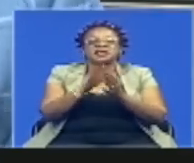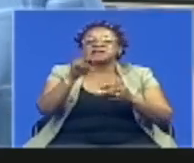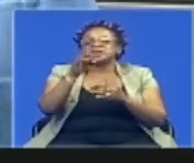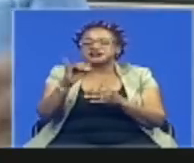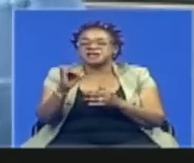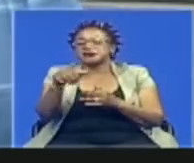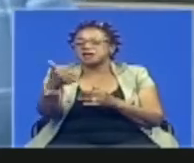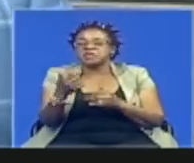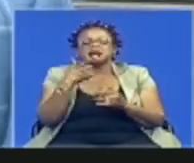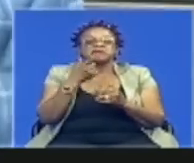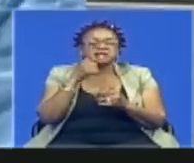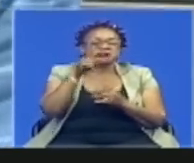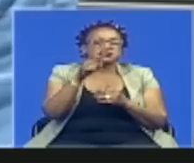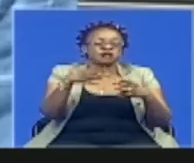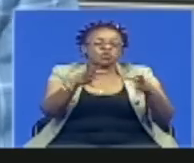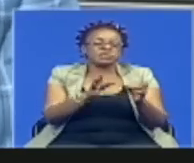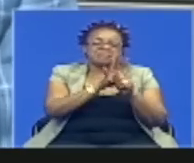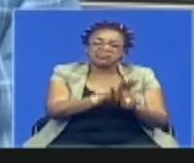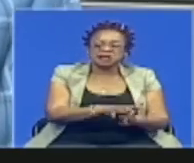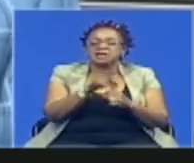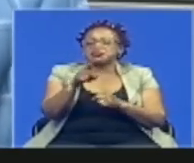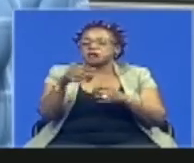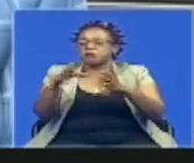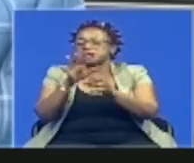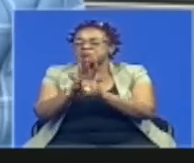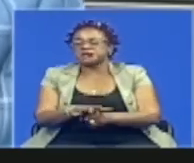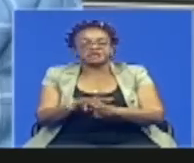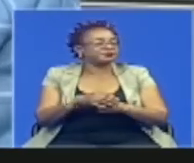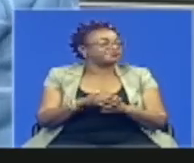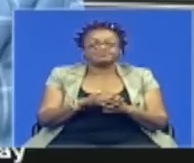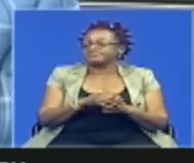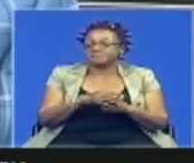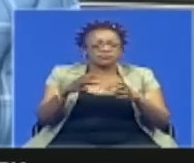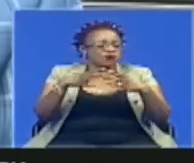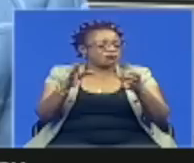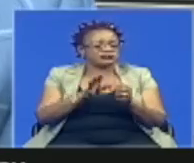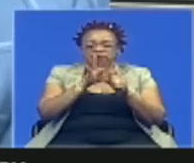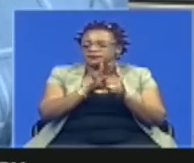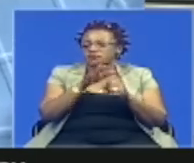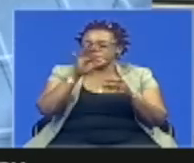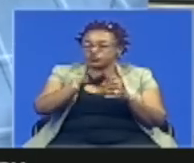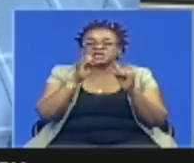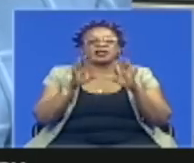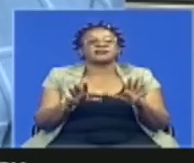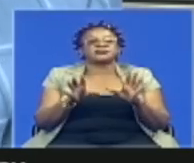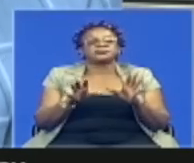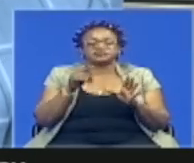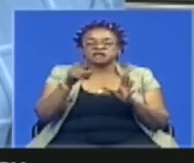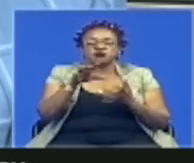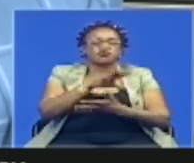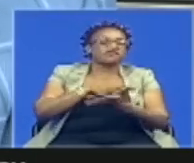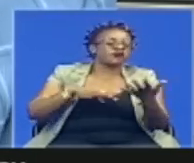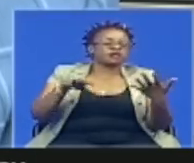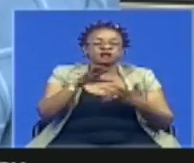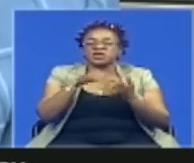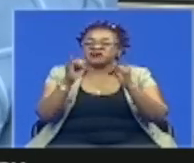about, oh, this community is marginalized, that community is marginalized. Communities don't vote, individuals vote. So this confusion of